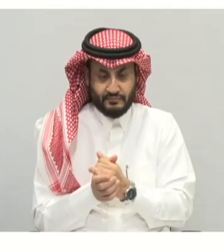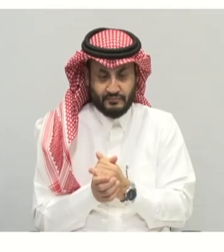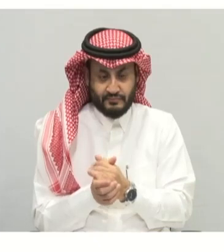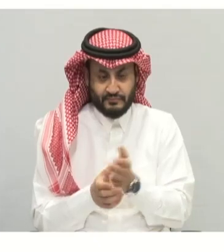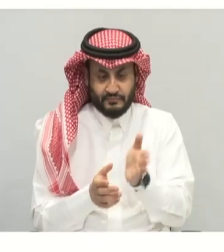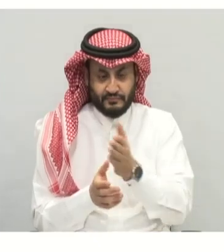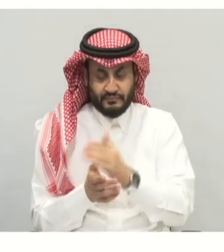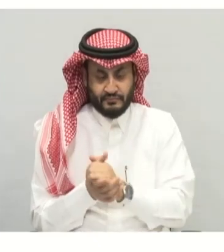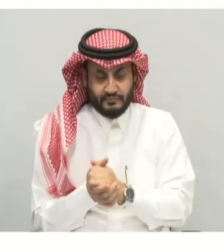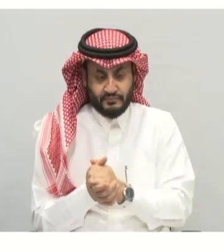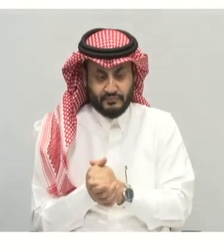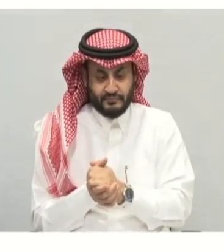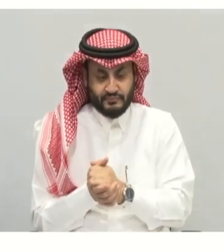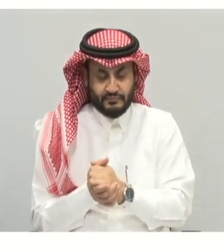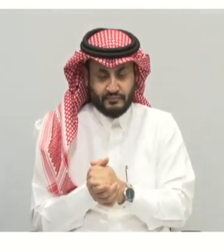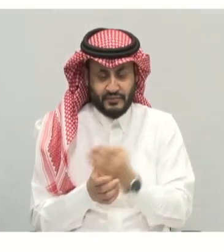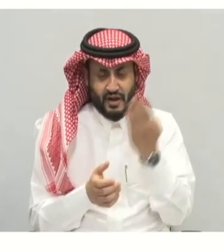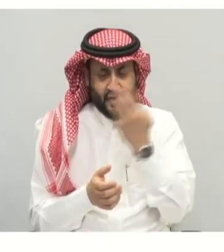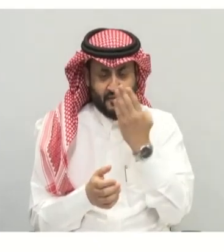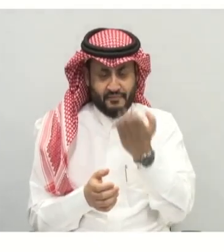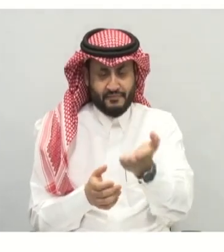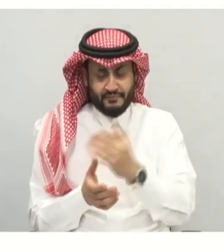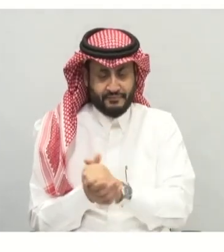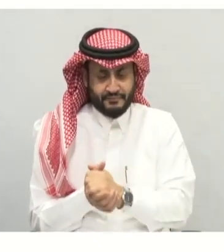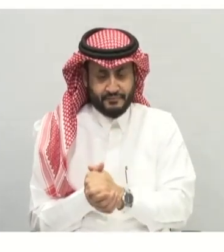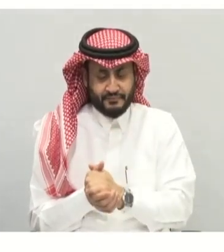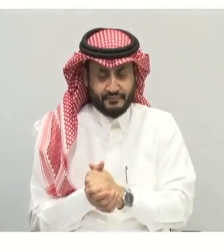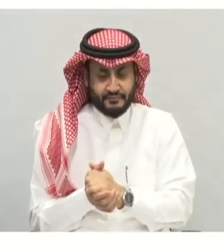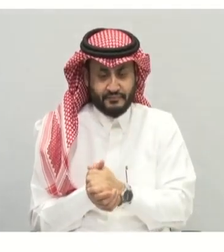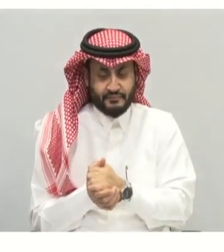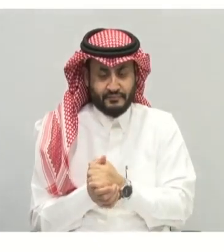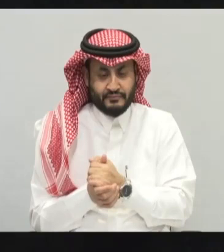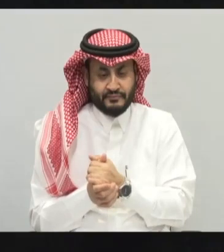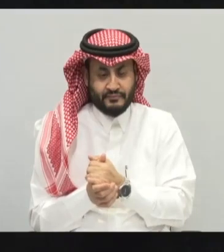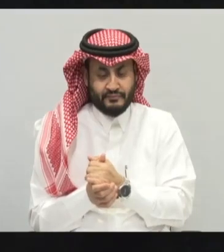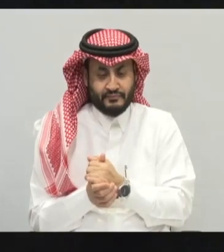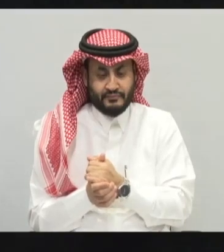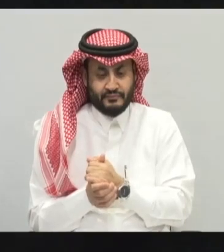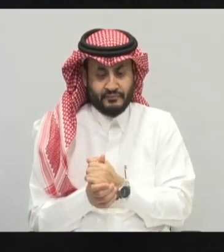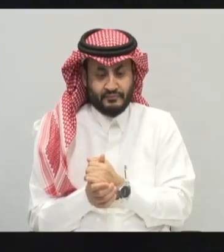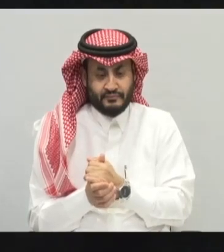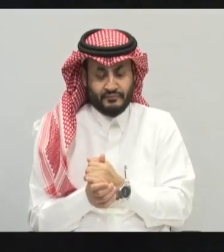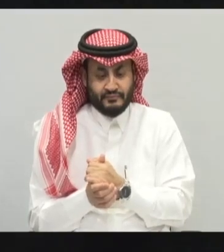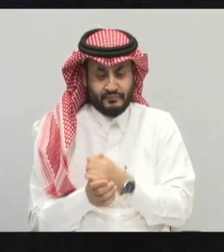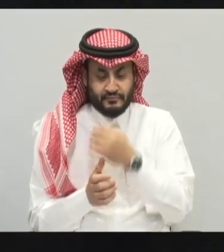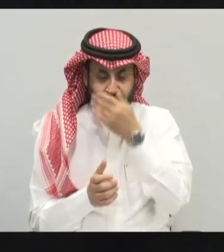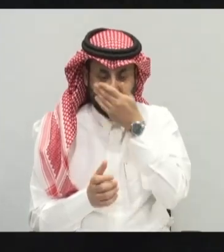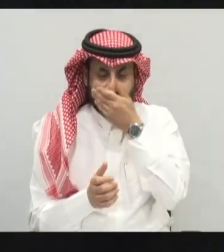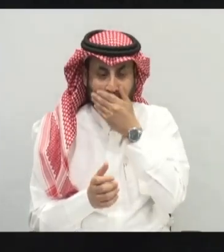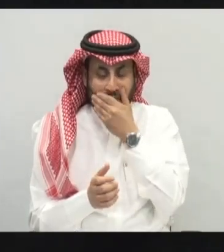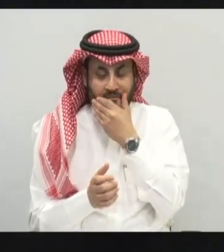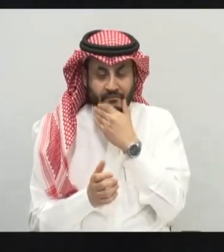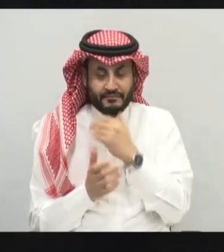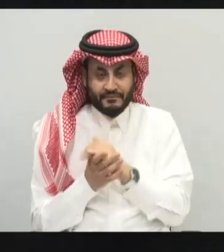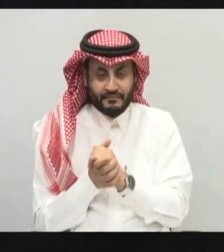after this we went to the reading extra reading lesson and in this reading lesson we did